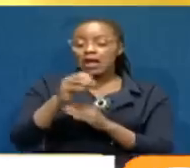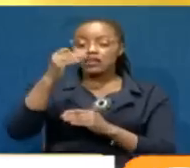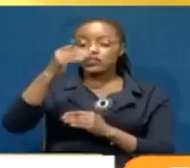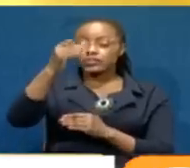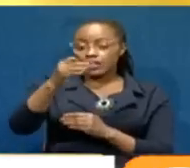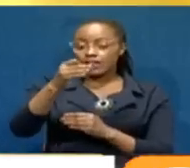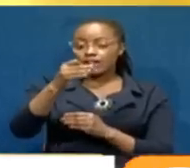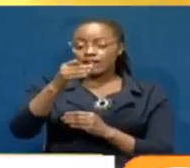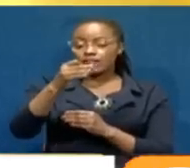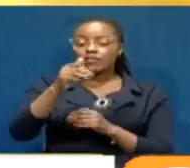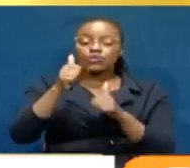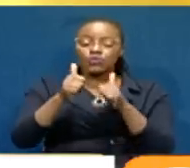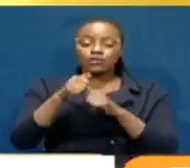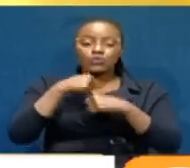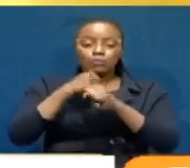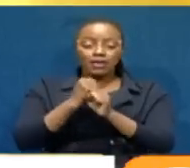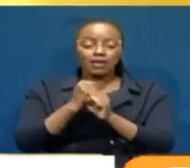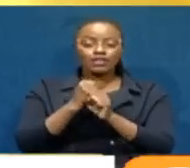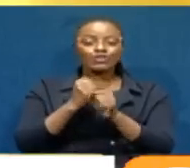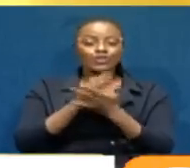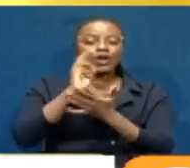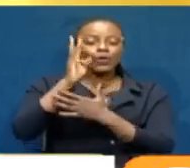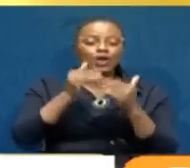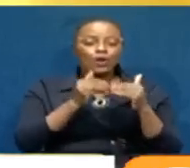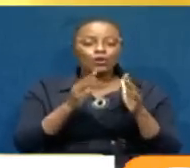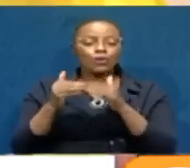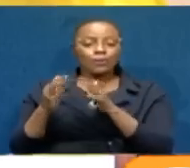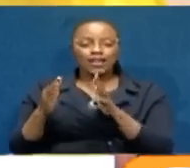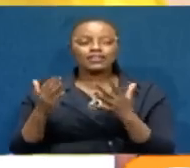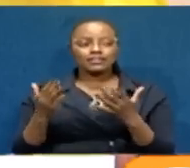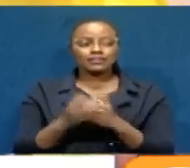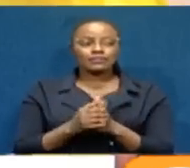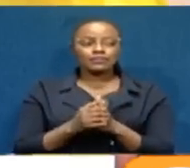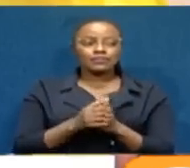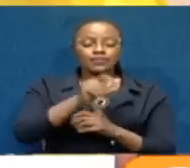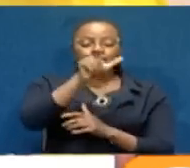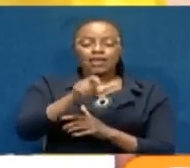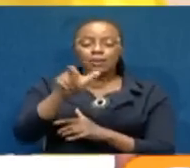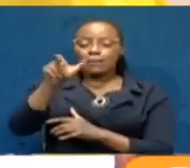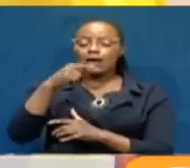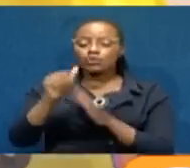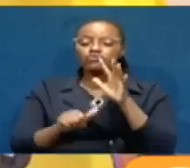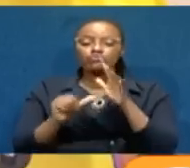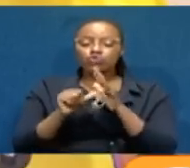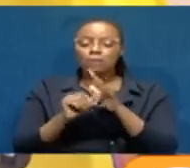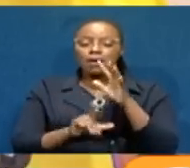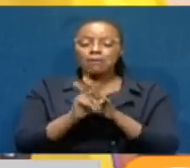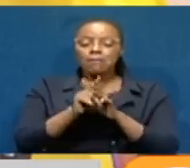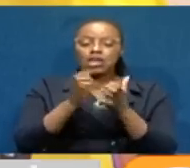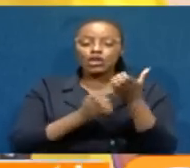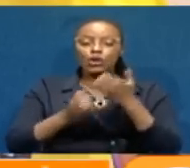future that we are making sure they open doors for. The persons who cause the problems of our